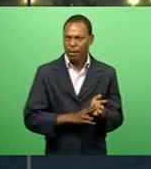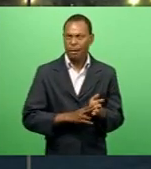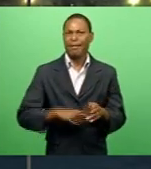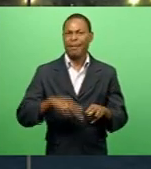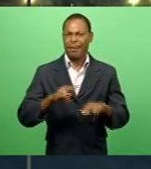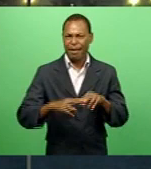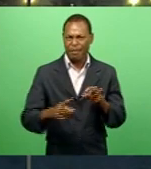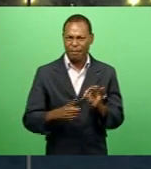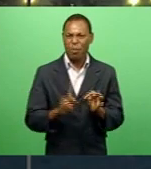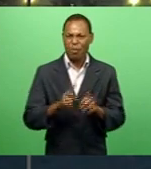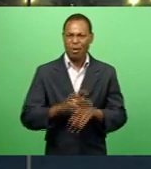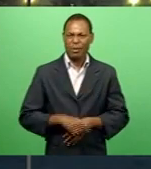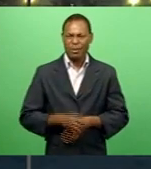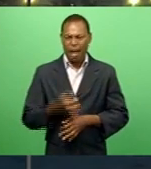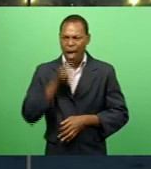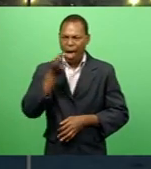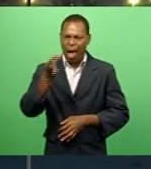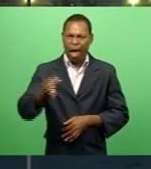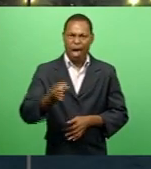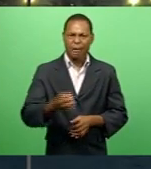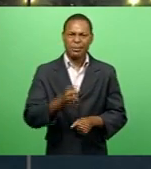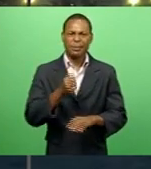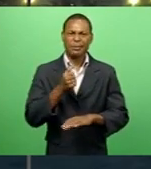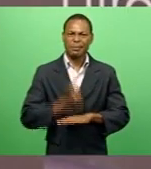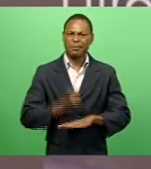do away with the tax on fuel.